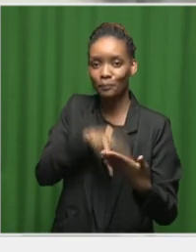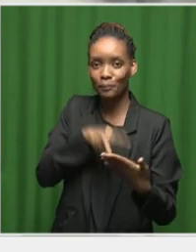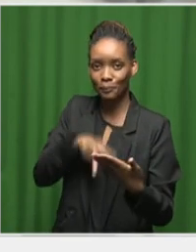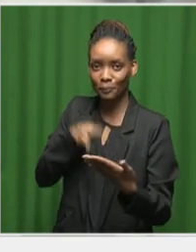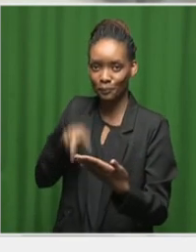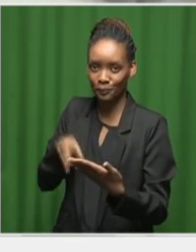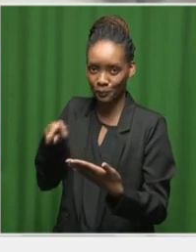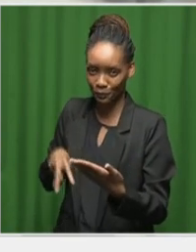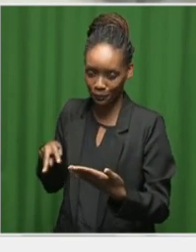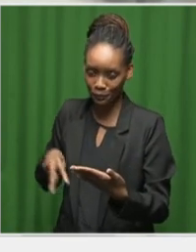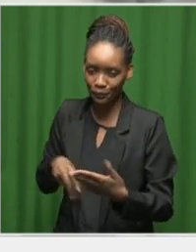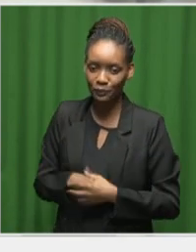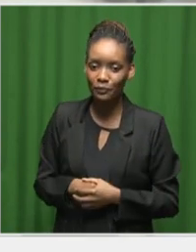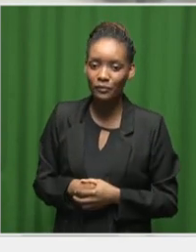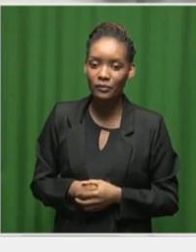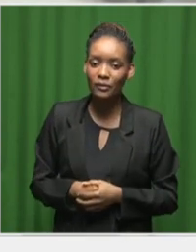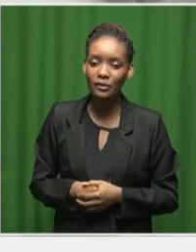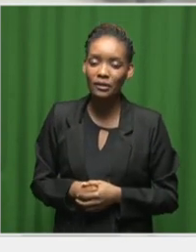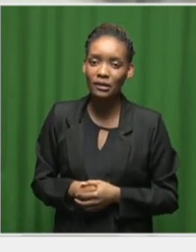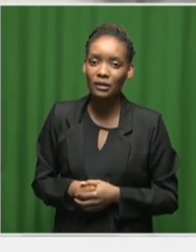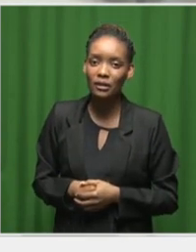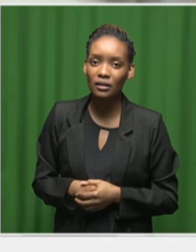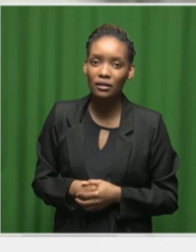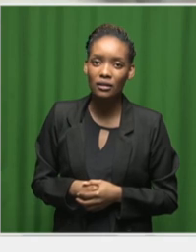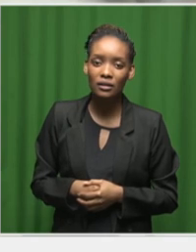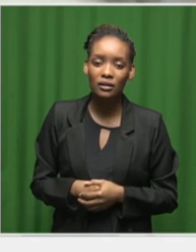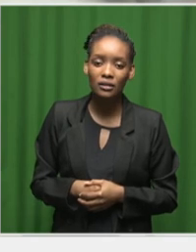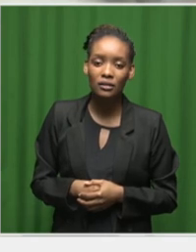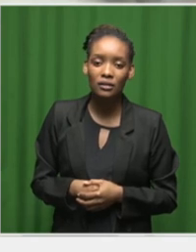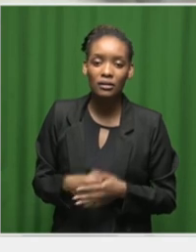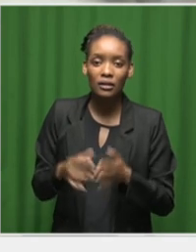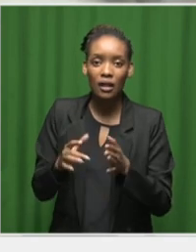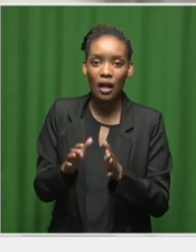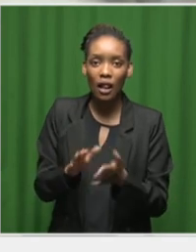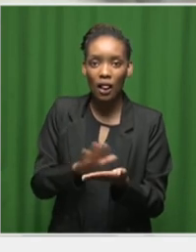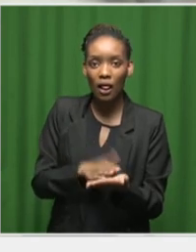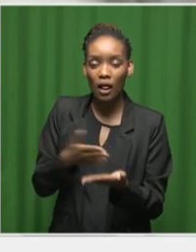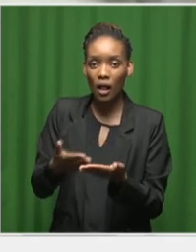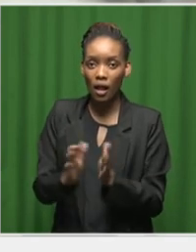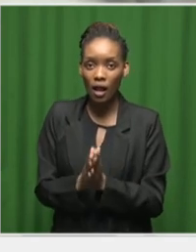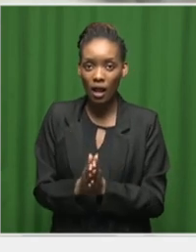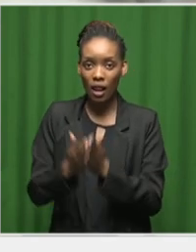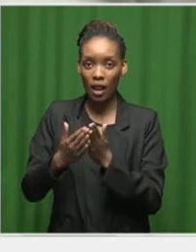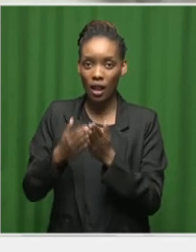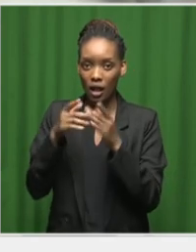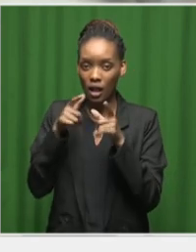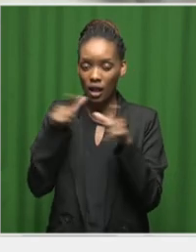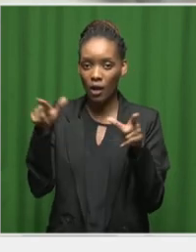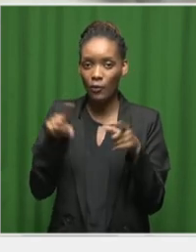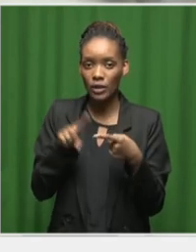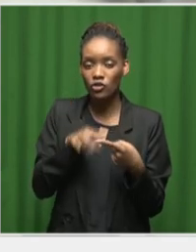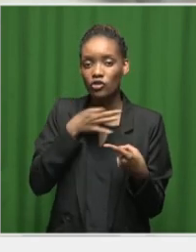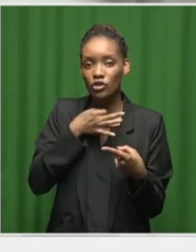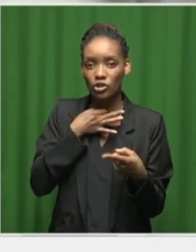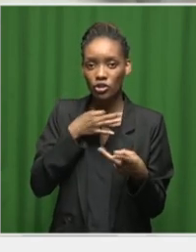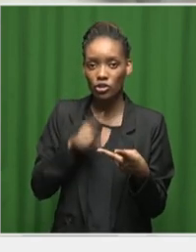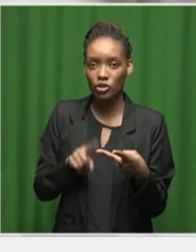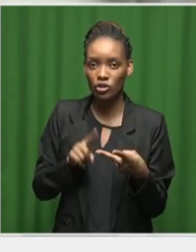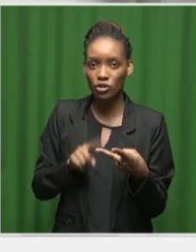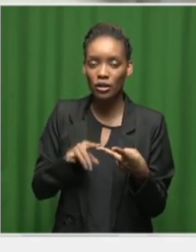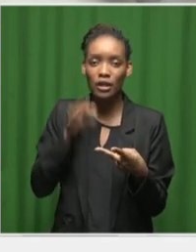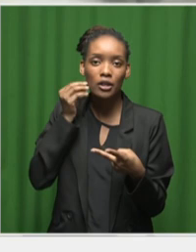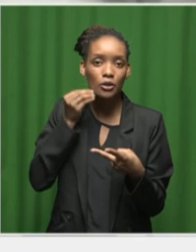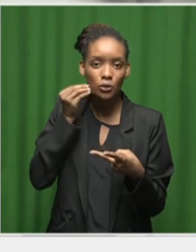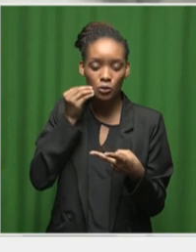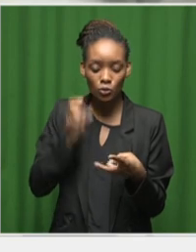books, parts from the book in the three languages that are presented at the school, English,